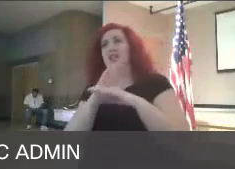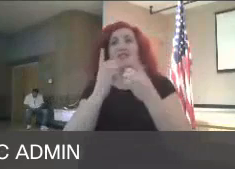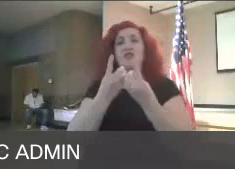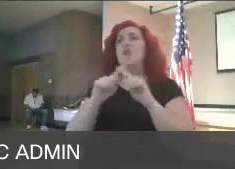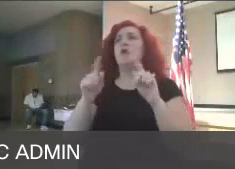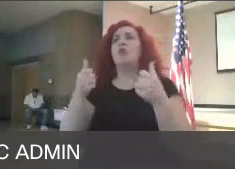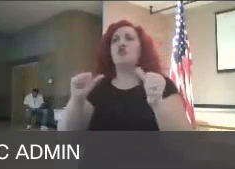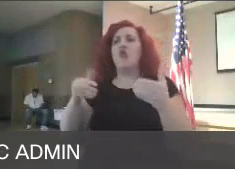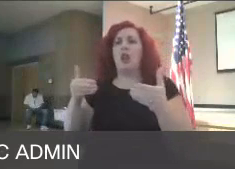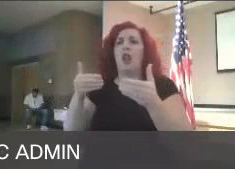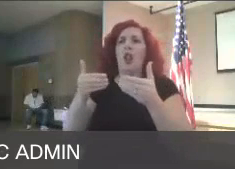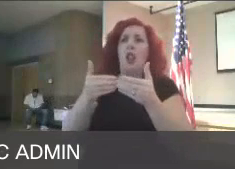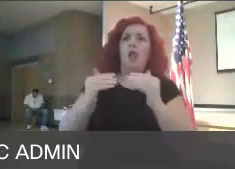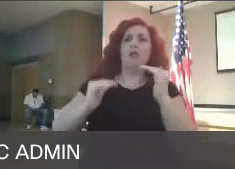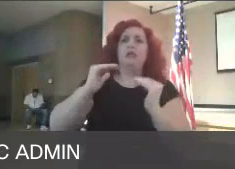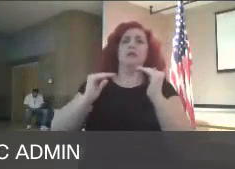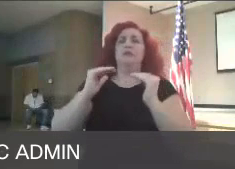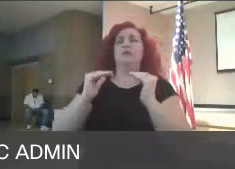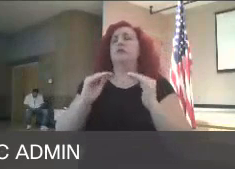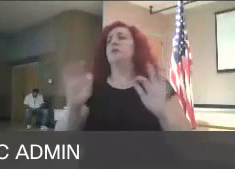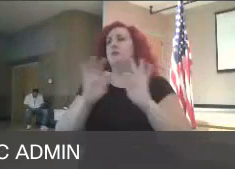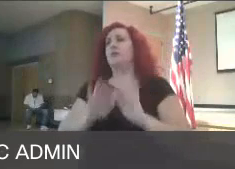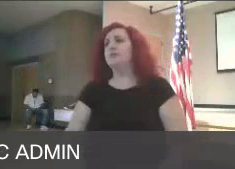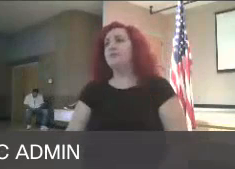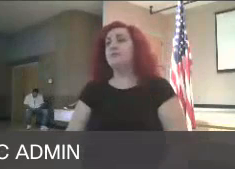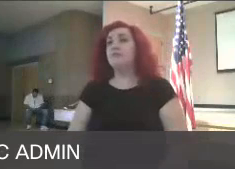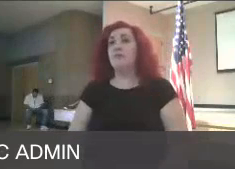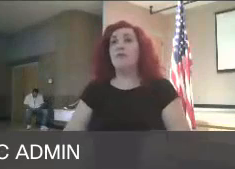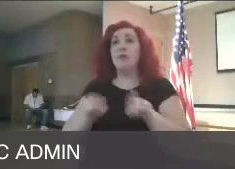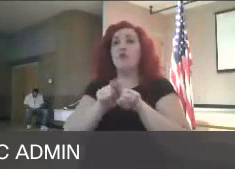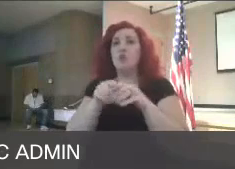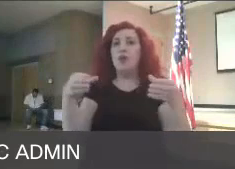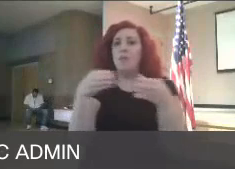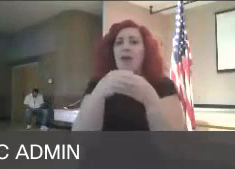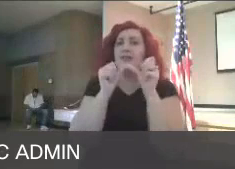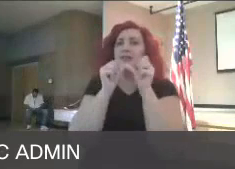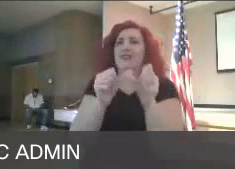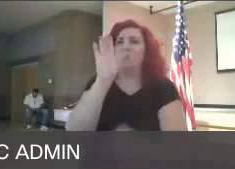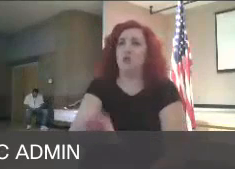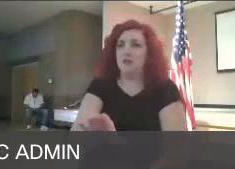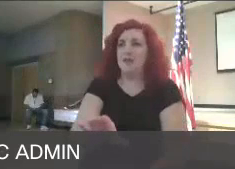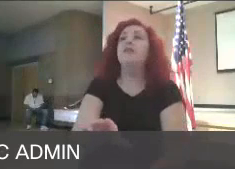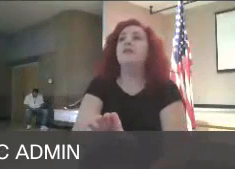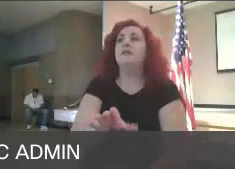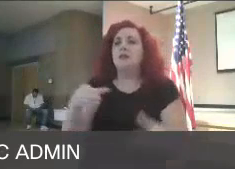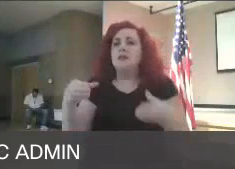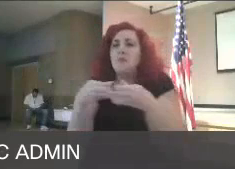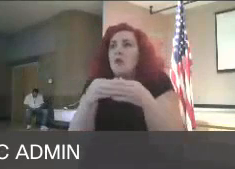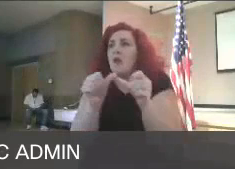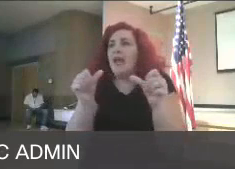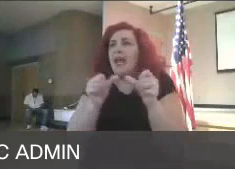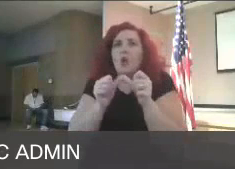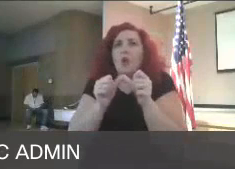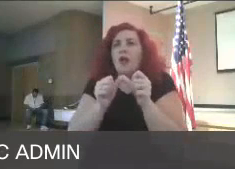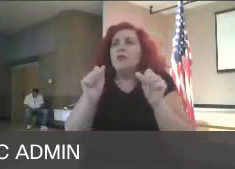between the districts, but we try to get it as close to equal as possible. We also have to make them compact and contiguous, meaning